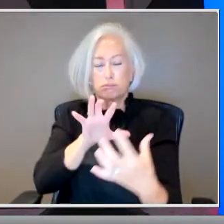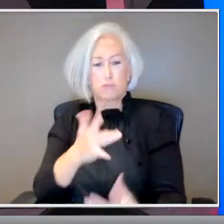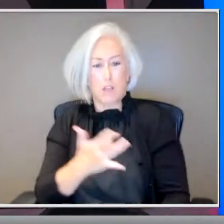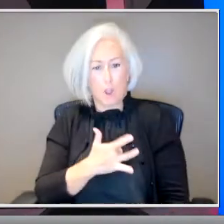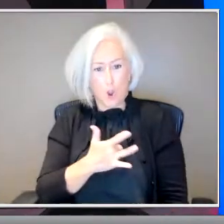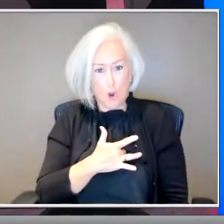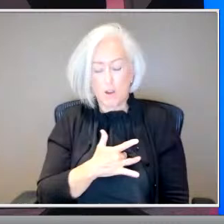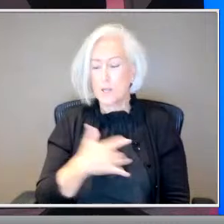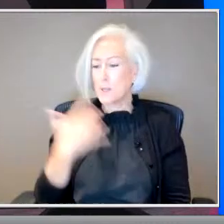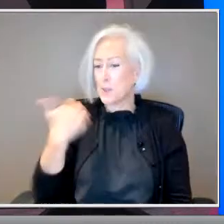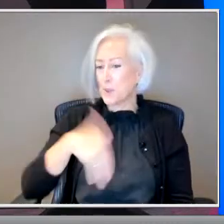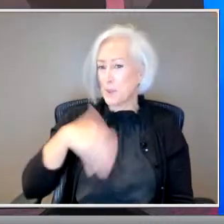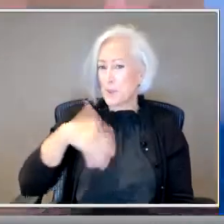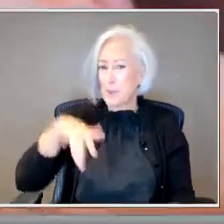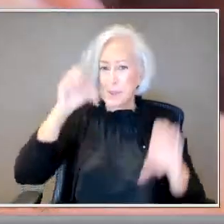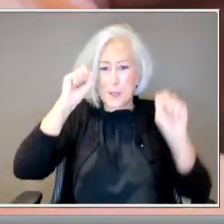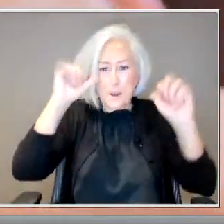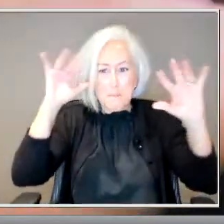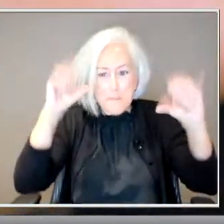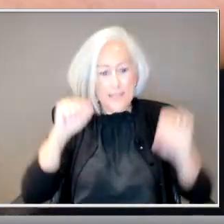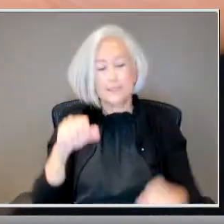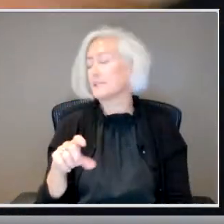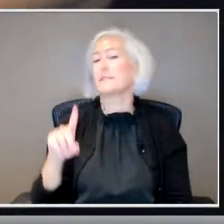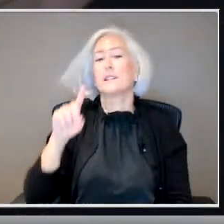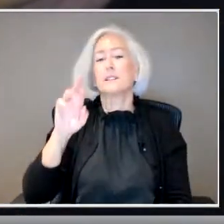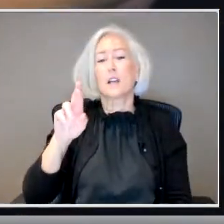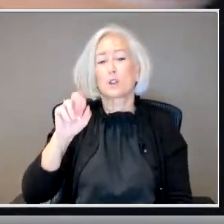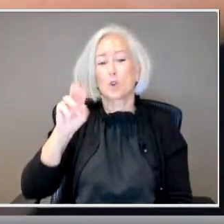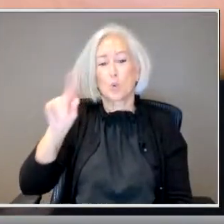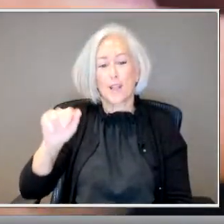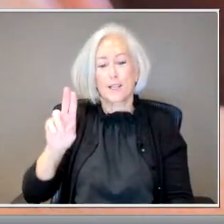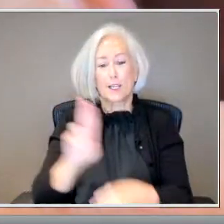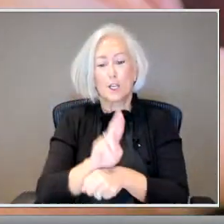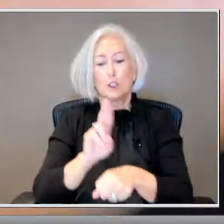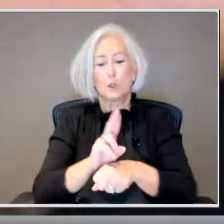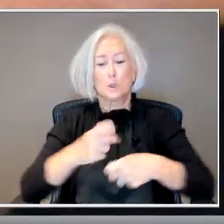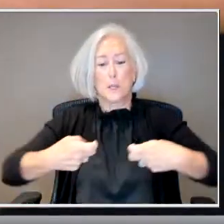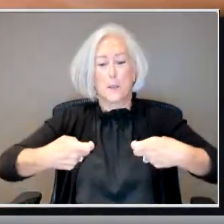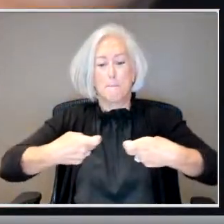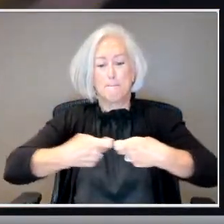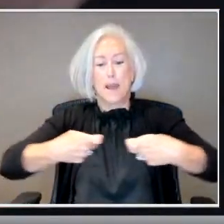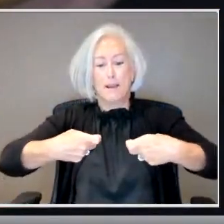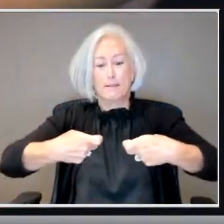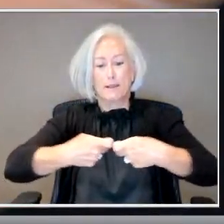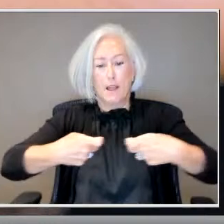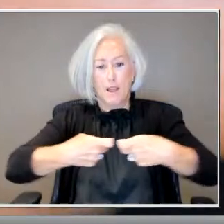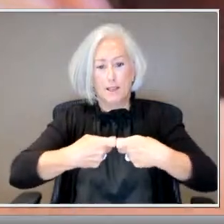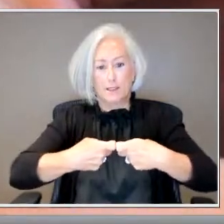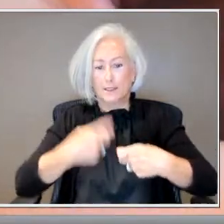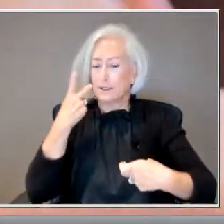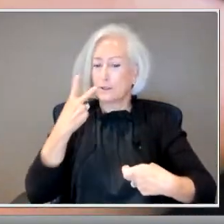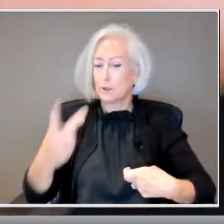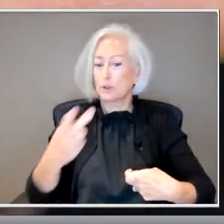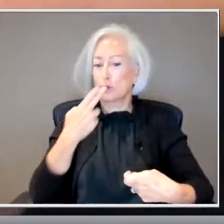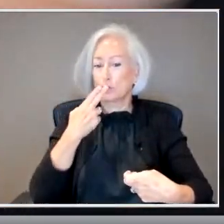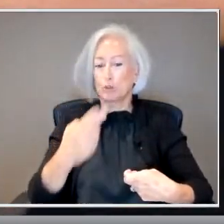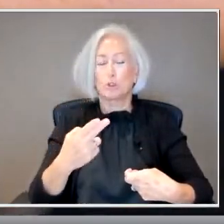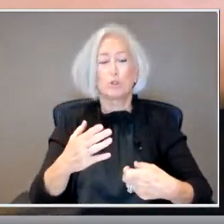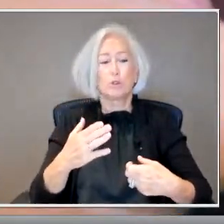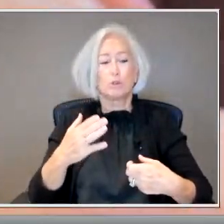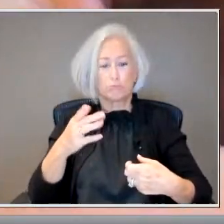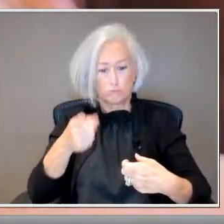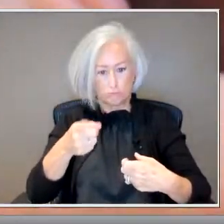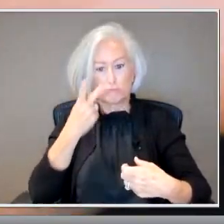do this. And Dr. Reddy, the robotic system uses magnets. We have a great illustration at that technology. What are we looking at here,